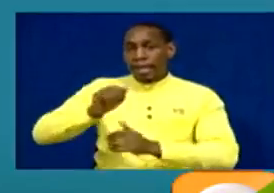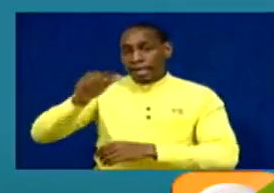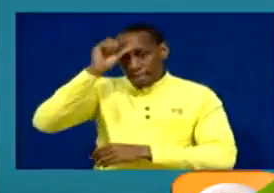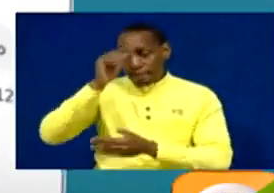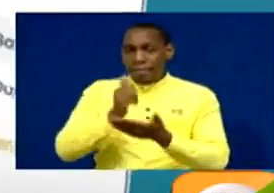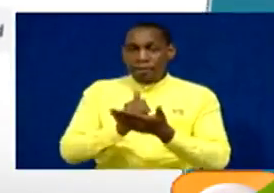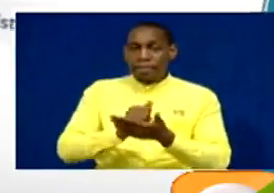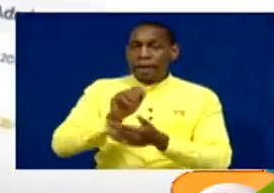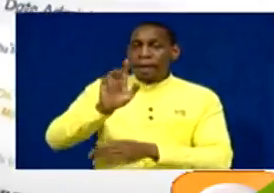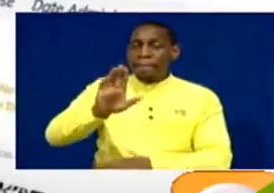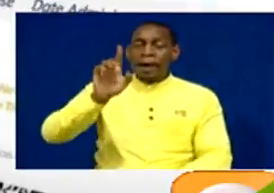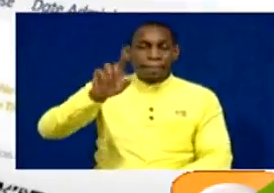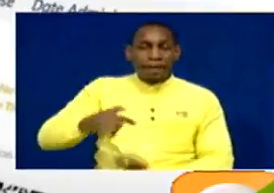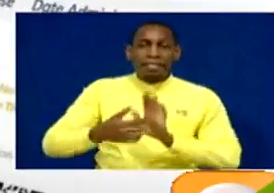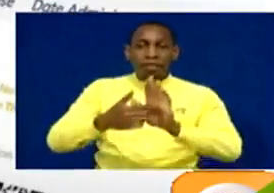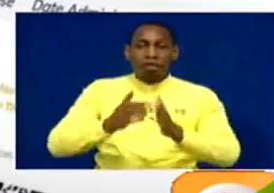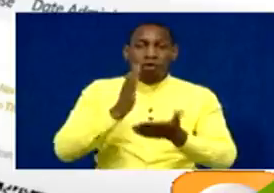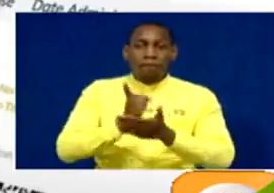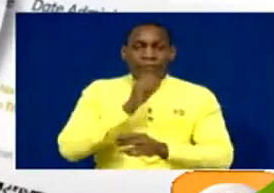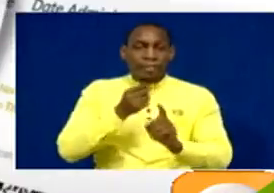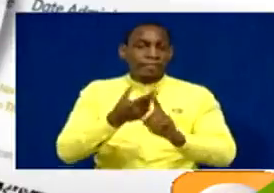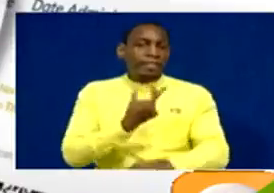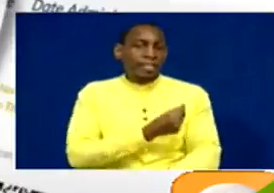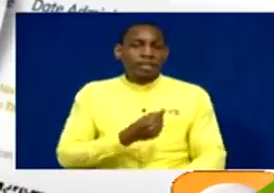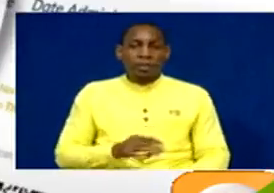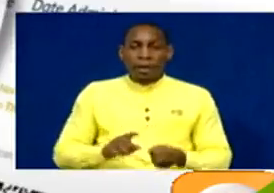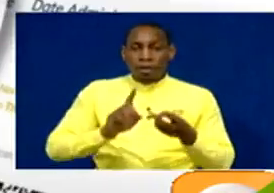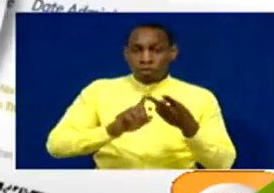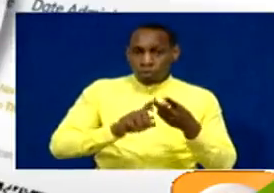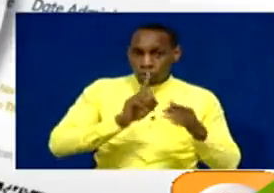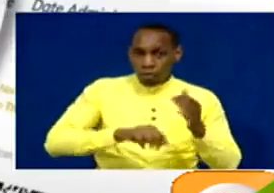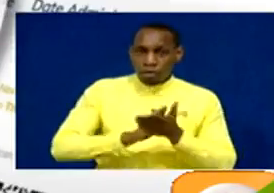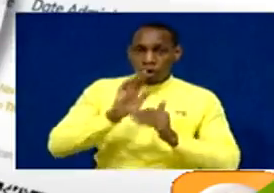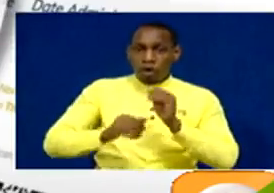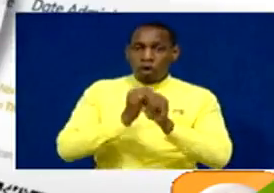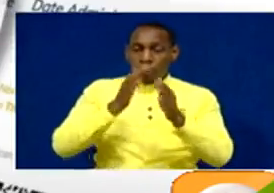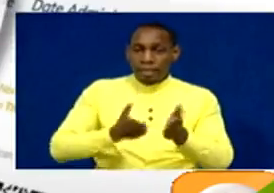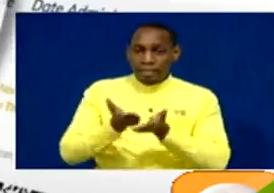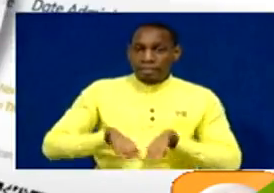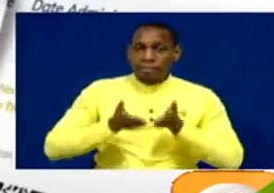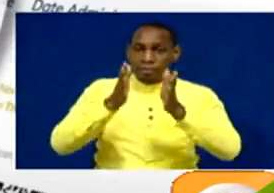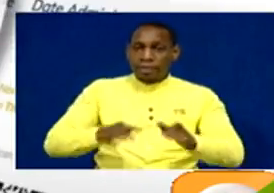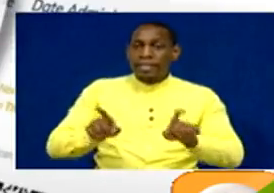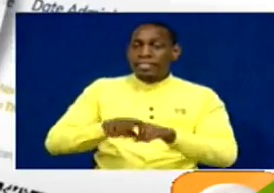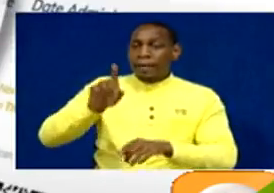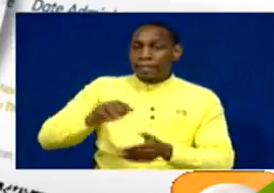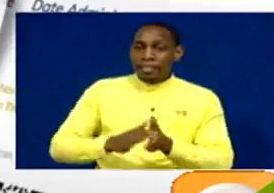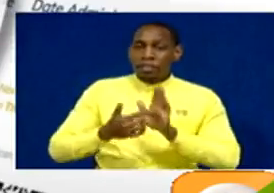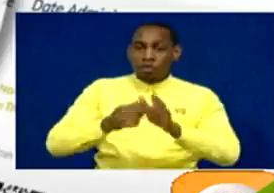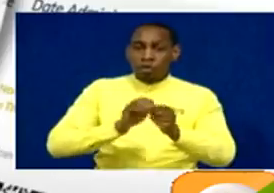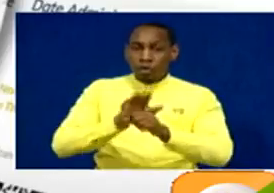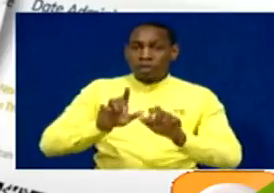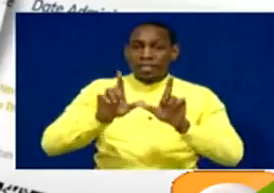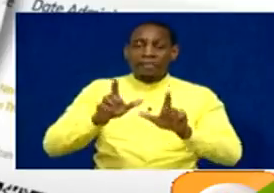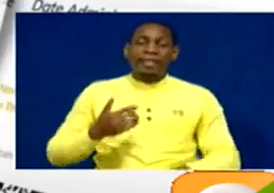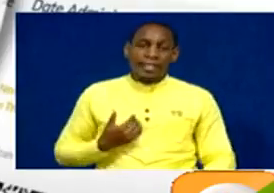government offices, you will be required to present proof of vaccination. Additionally, all workers or service providers must also possess